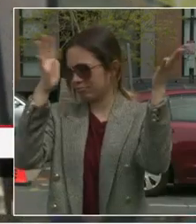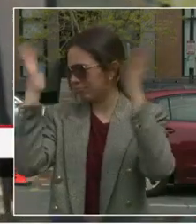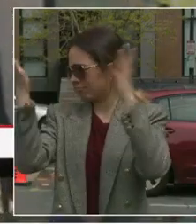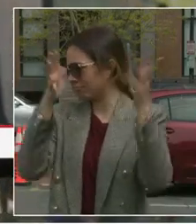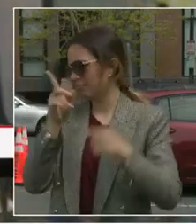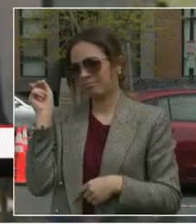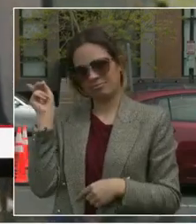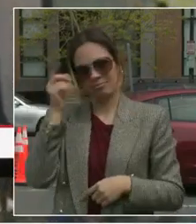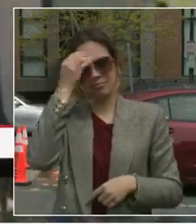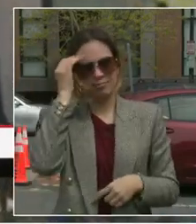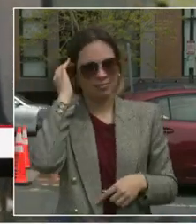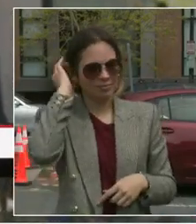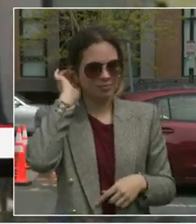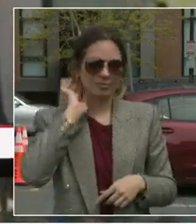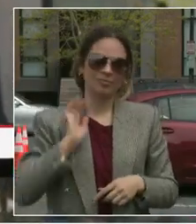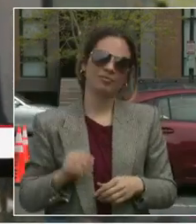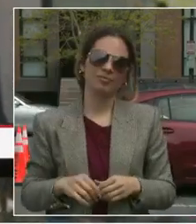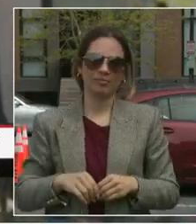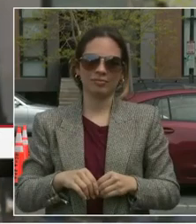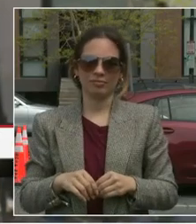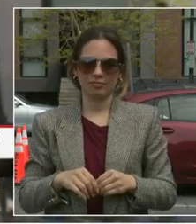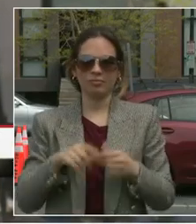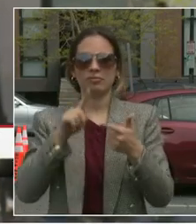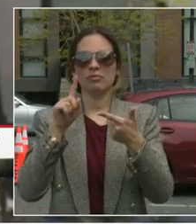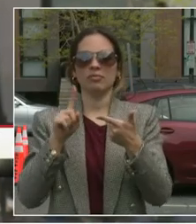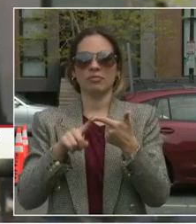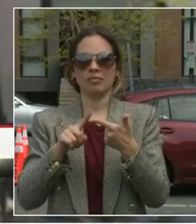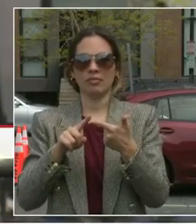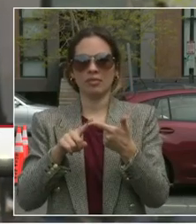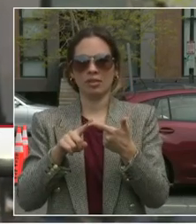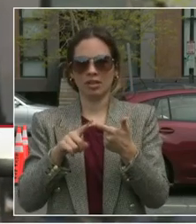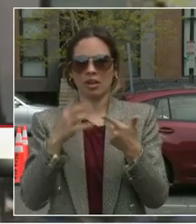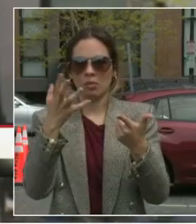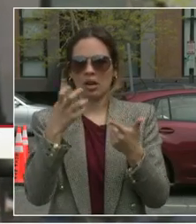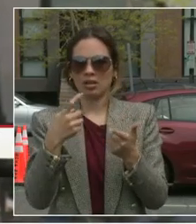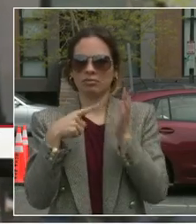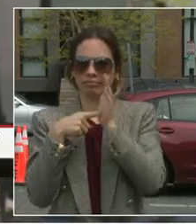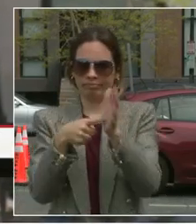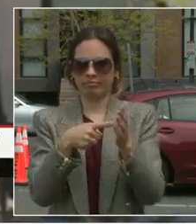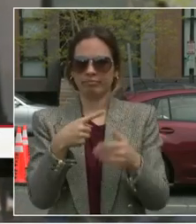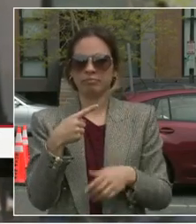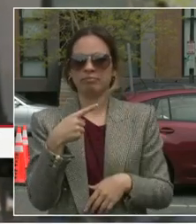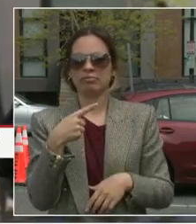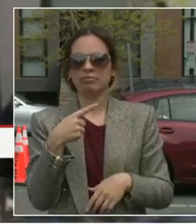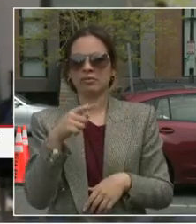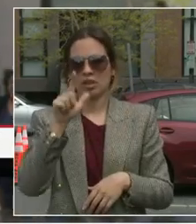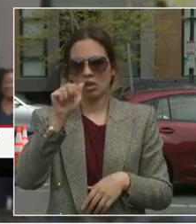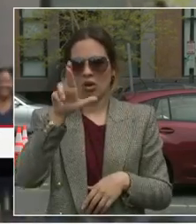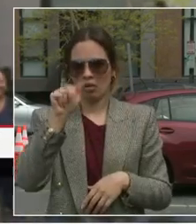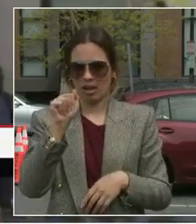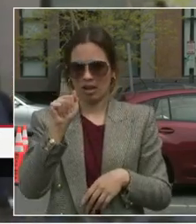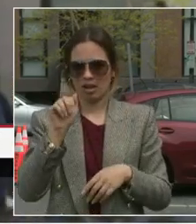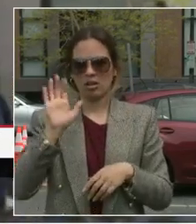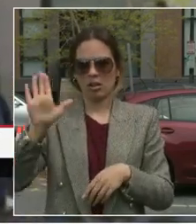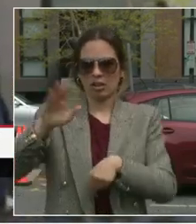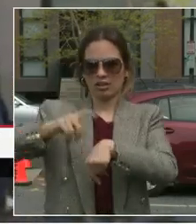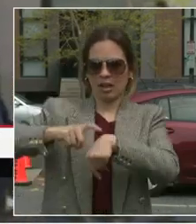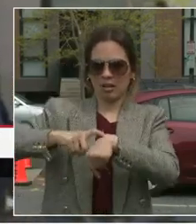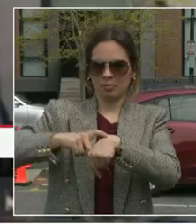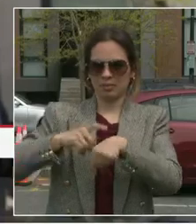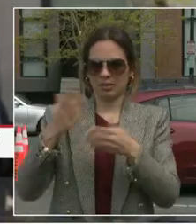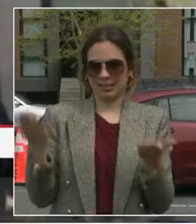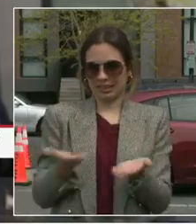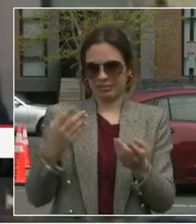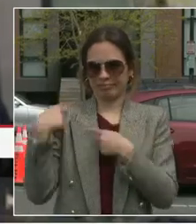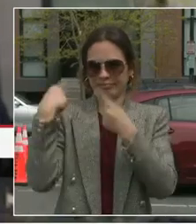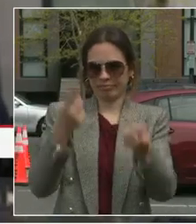applause. I like to point to Laura's tenure in D.C. government. This is her